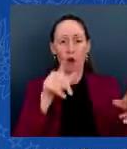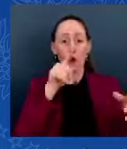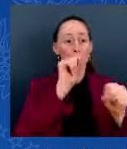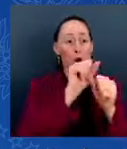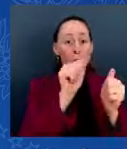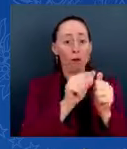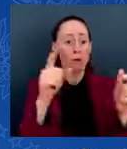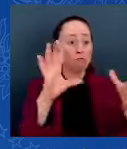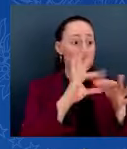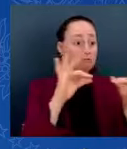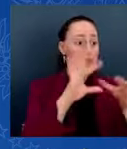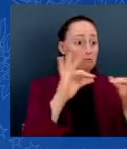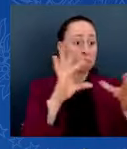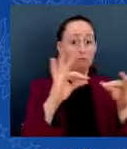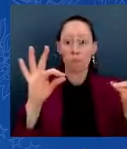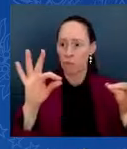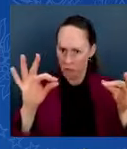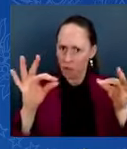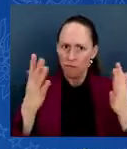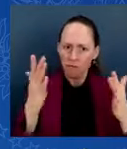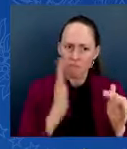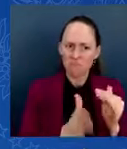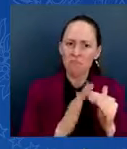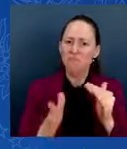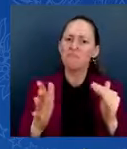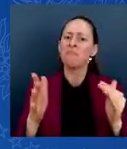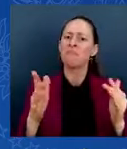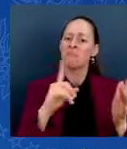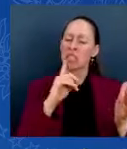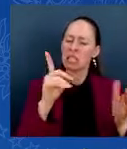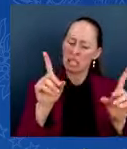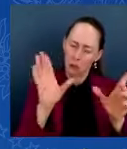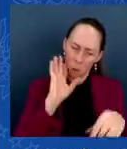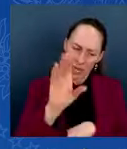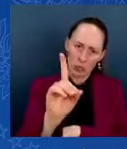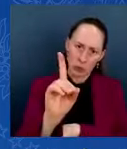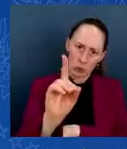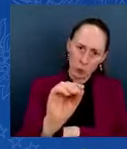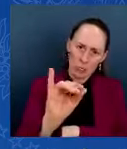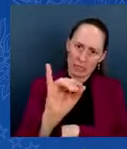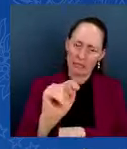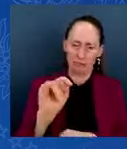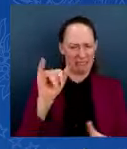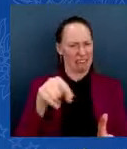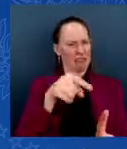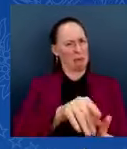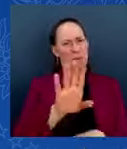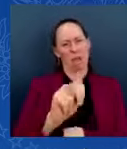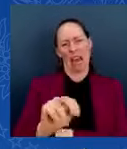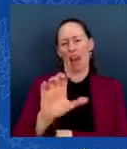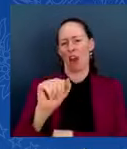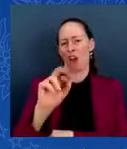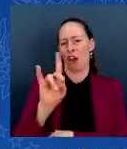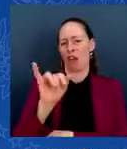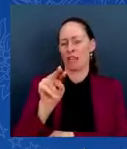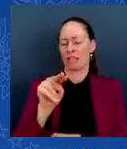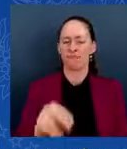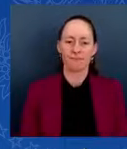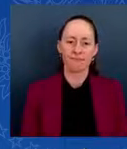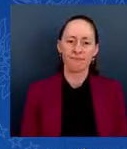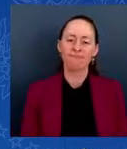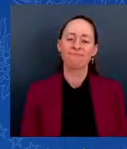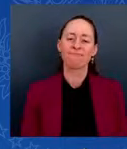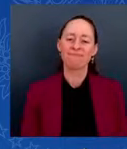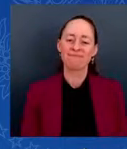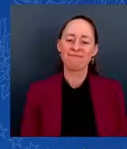folks, also, Nanette Barragan, for the longest time, she tried to pretend with me she was Irish, her name Barragan.